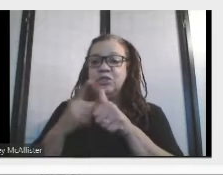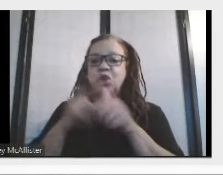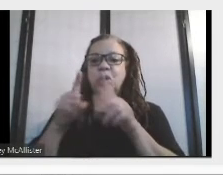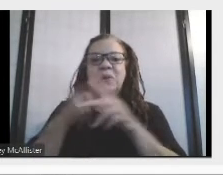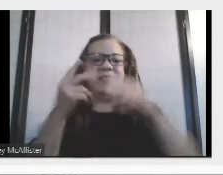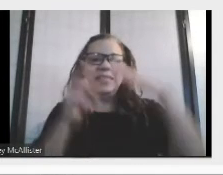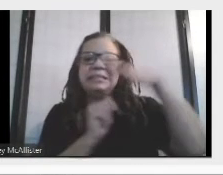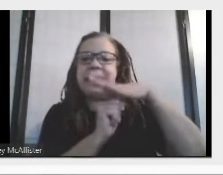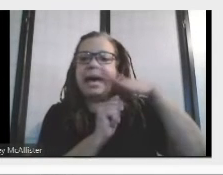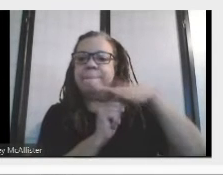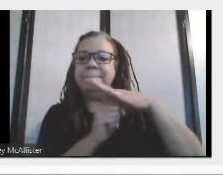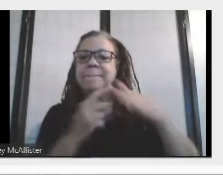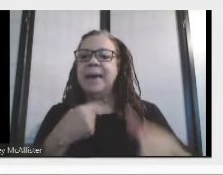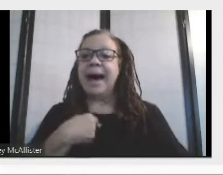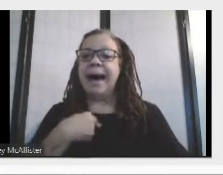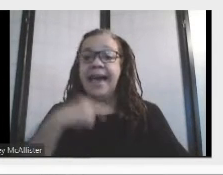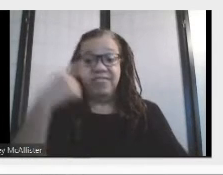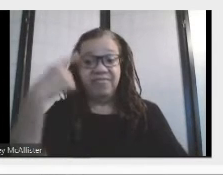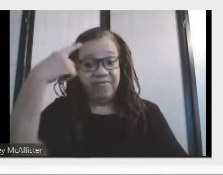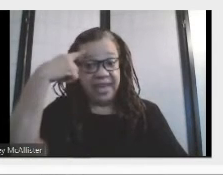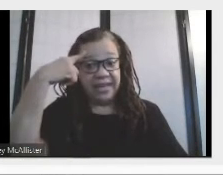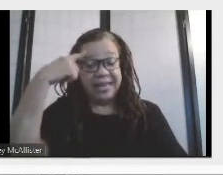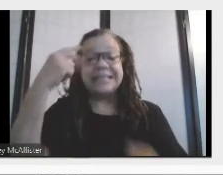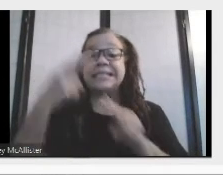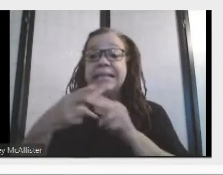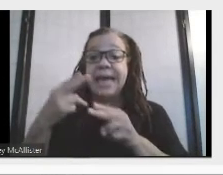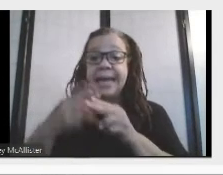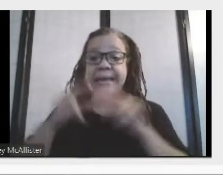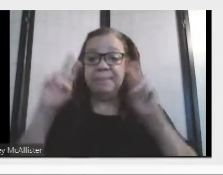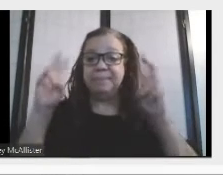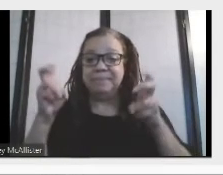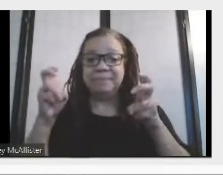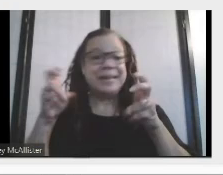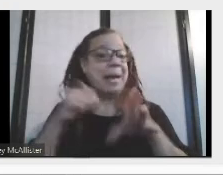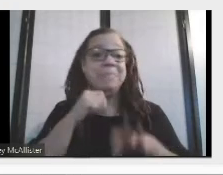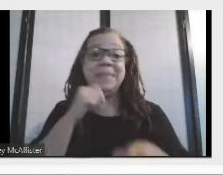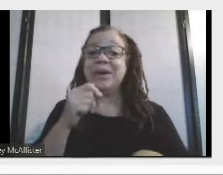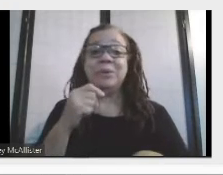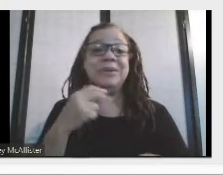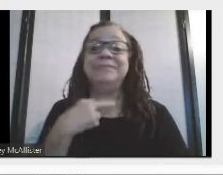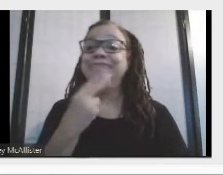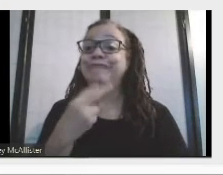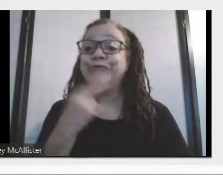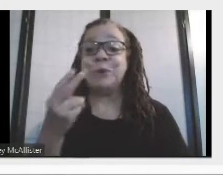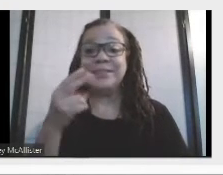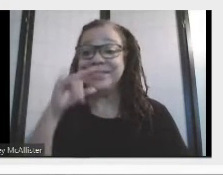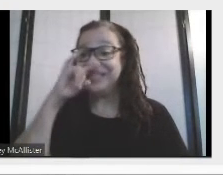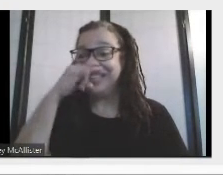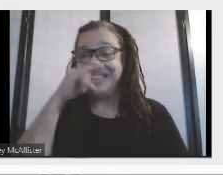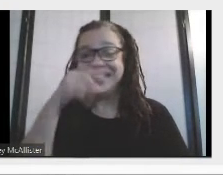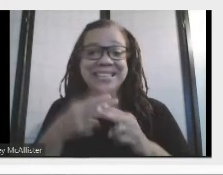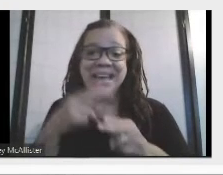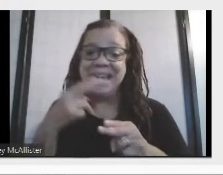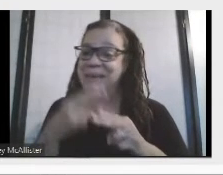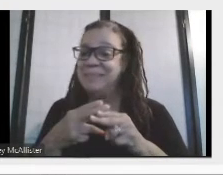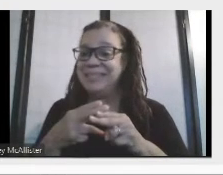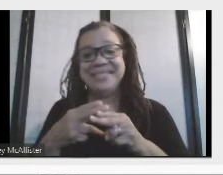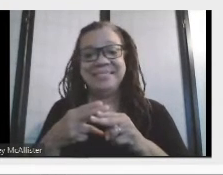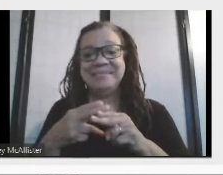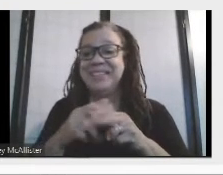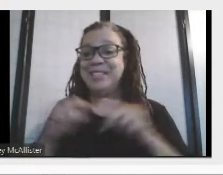So I'll start with the top one, which is called I Think. I'm not even going to attempt to pronounce some of these kids' names.